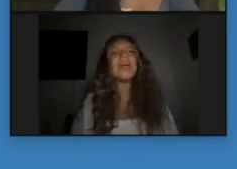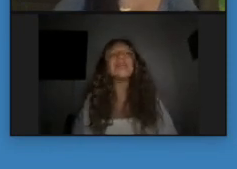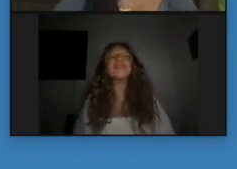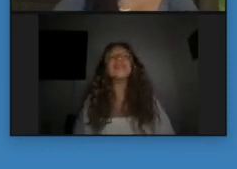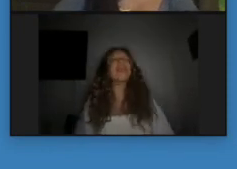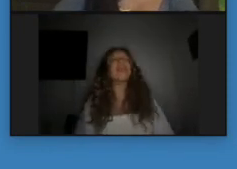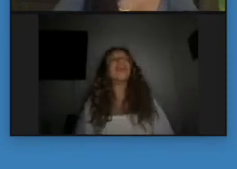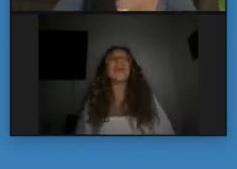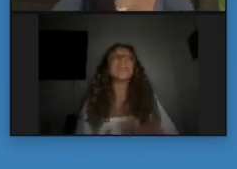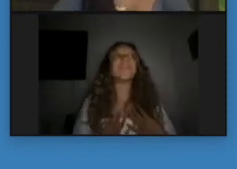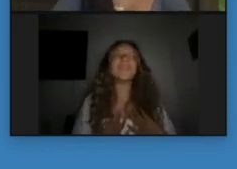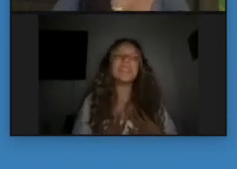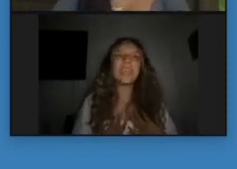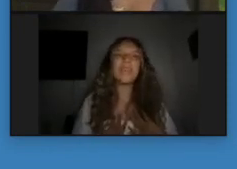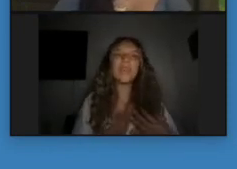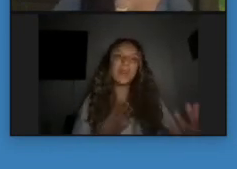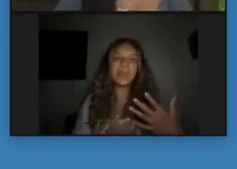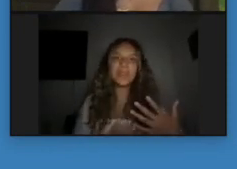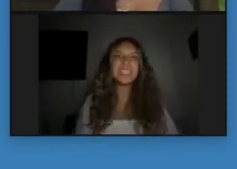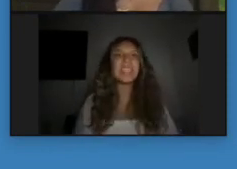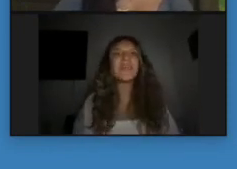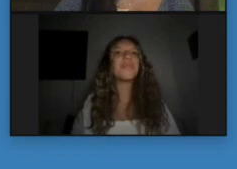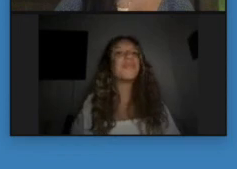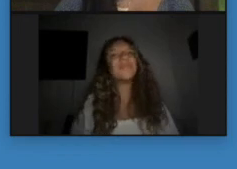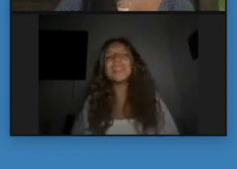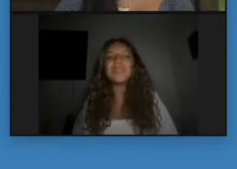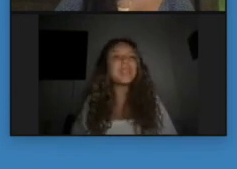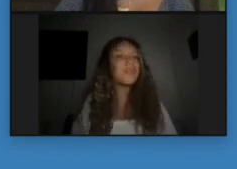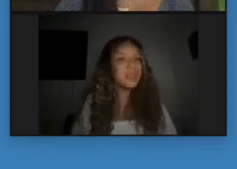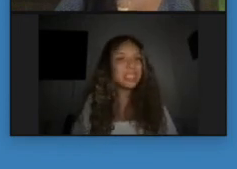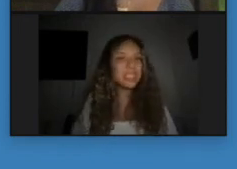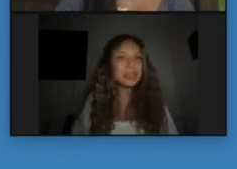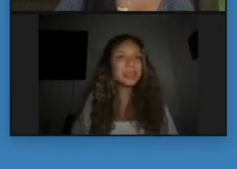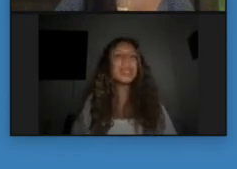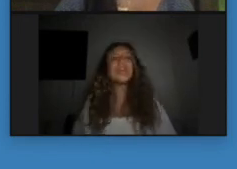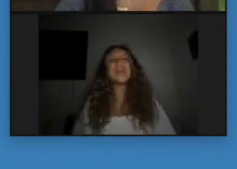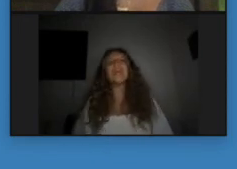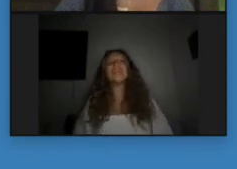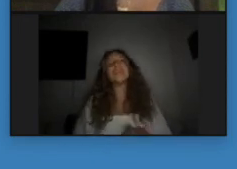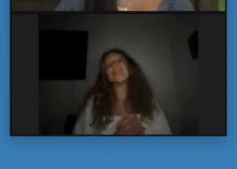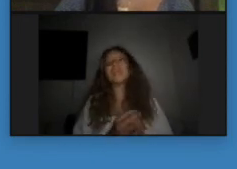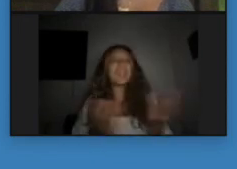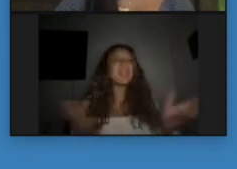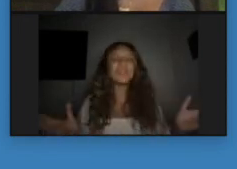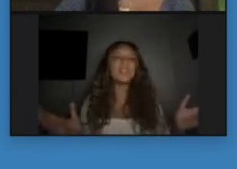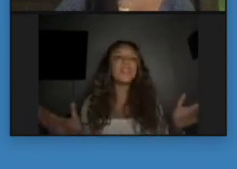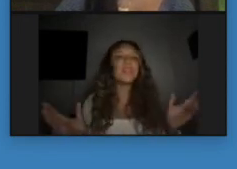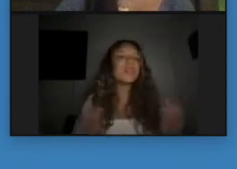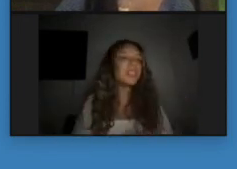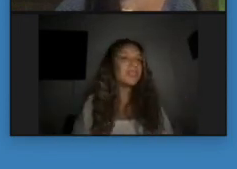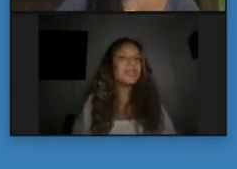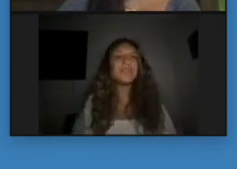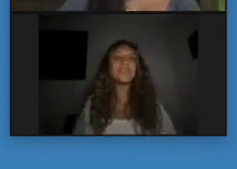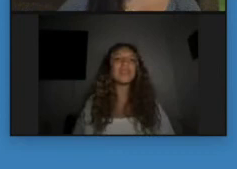um i can definitely say for the both of us that we are definitely gonna miss you and again we're just